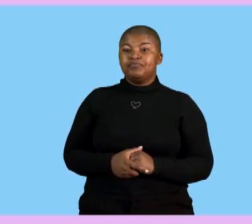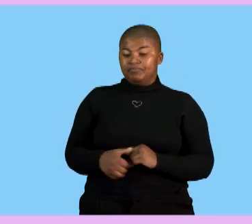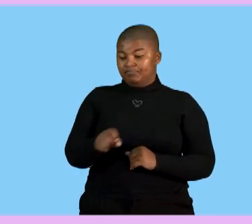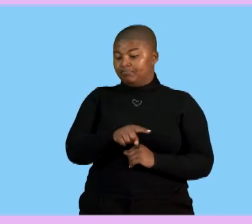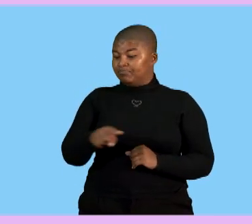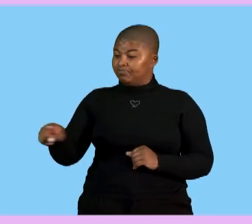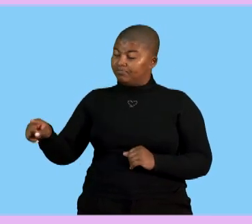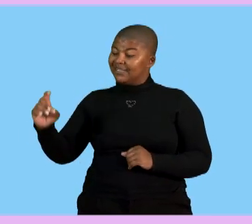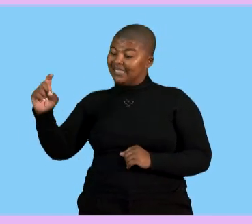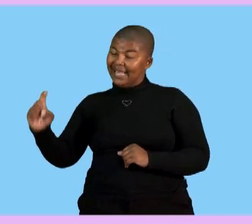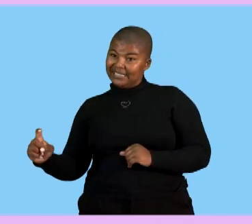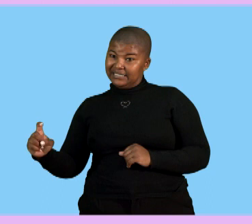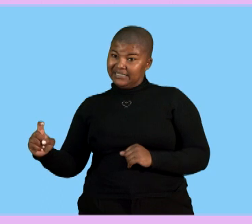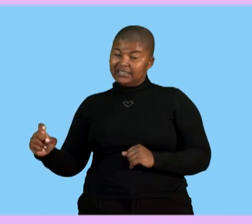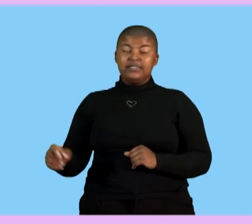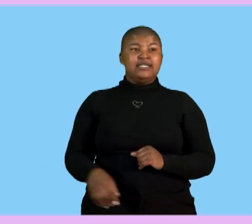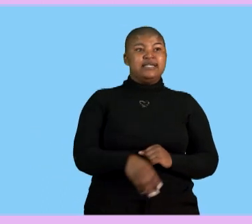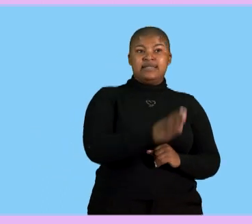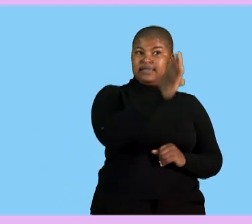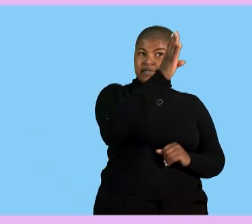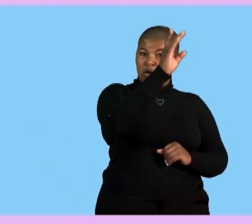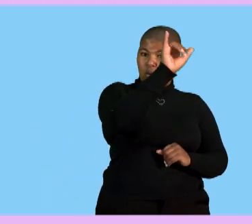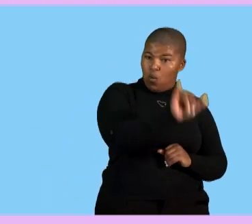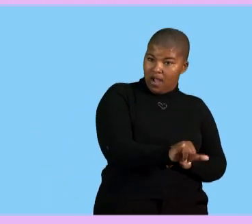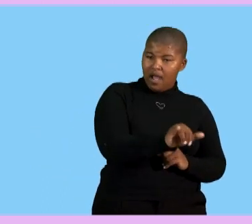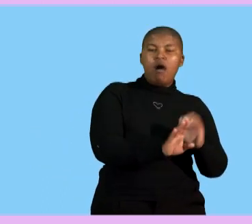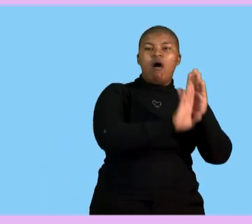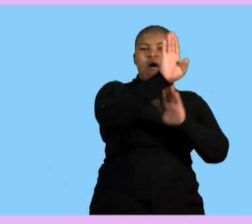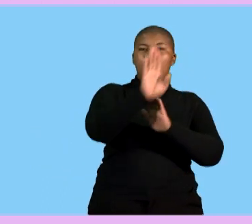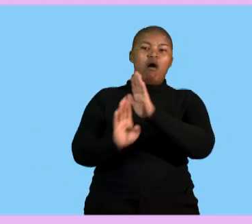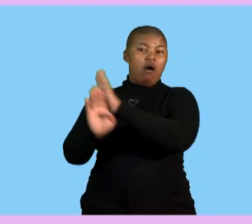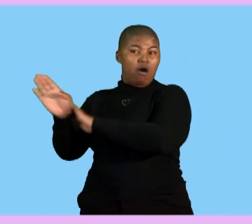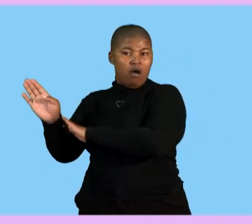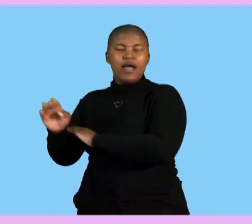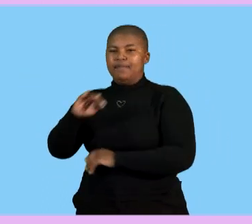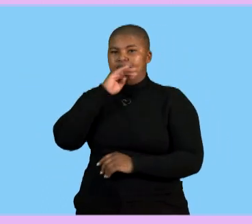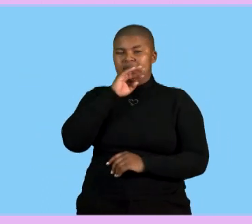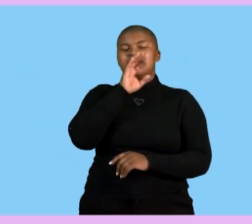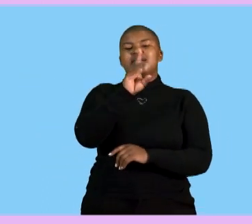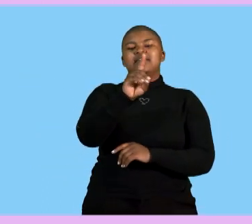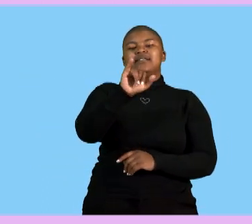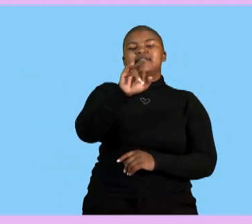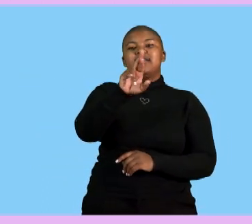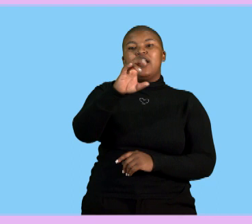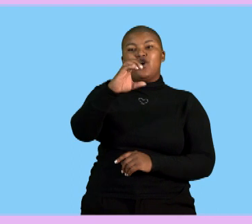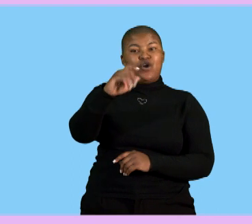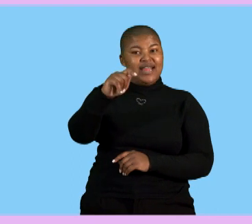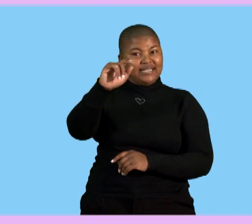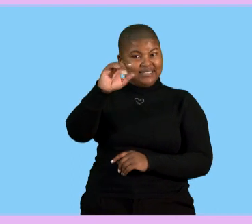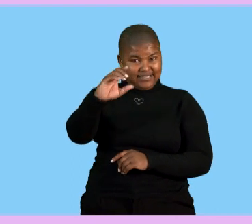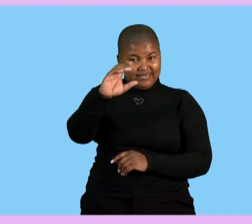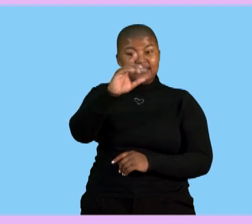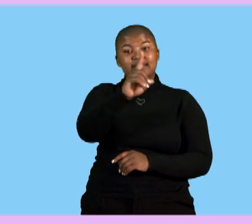or both goes down, it is going to be direct. This